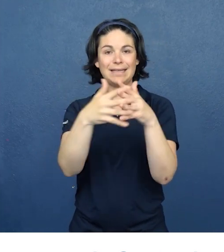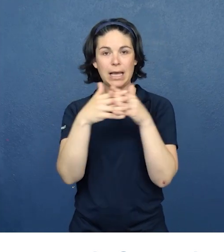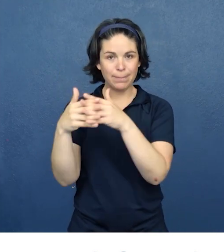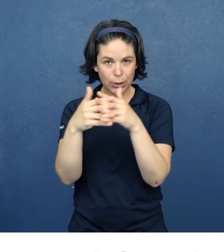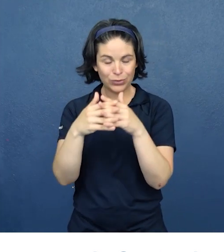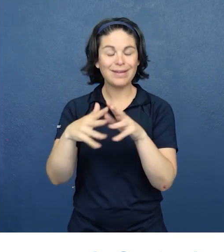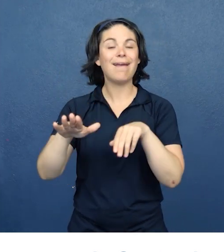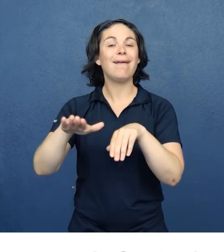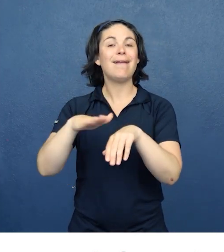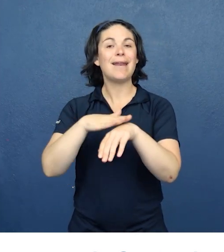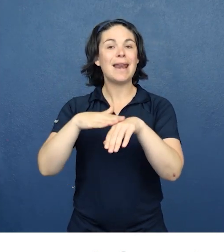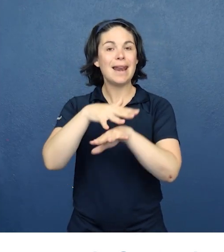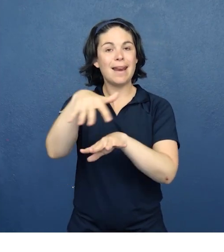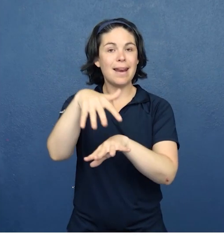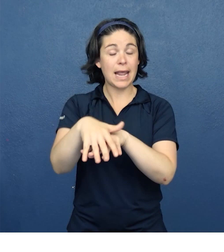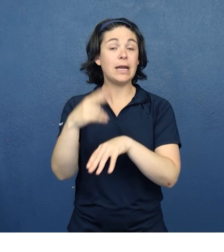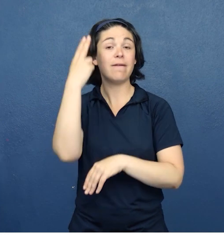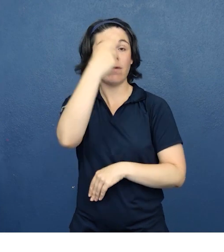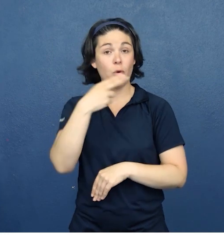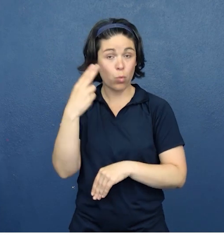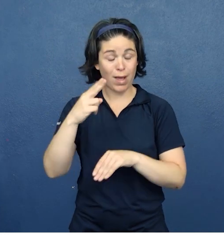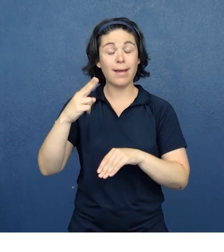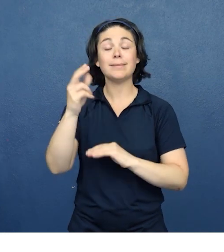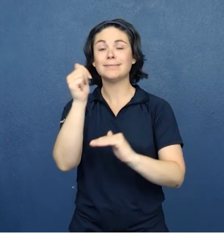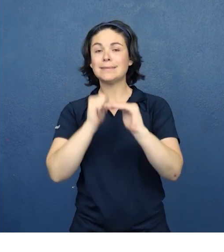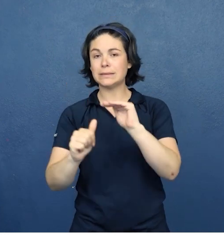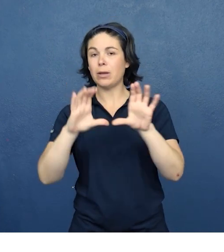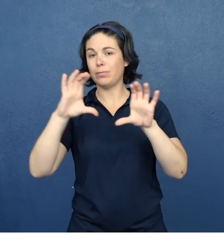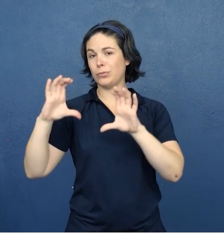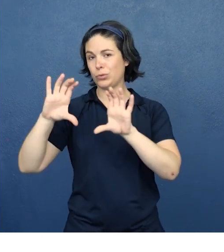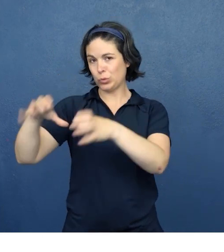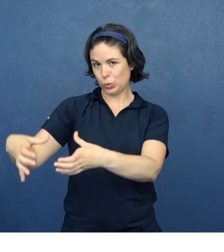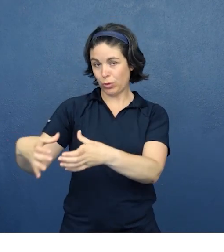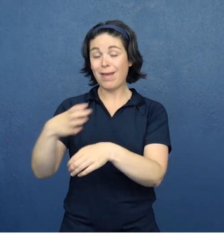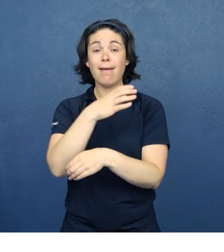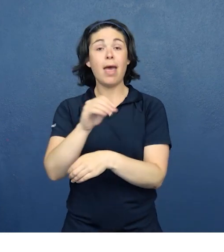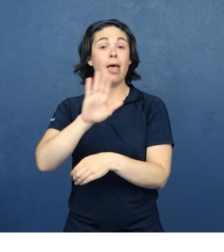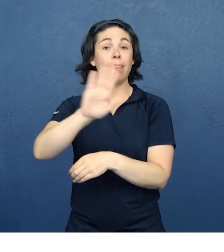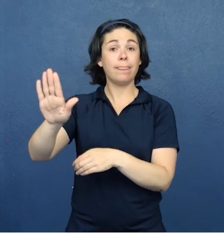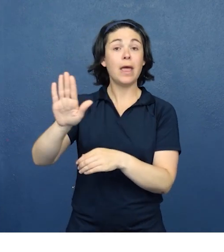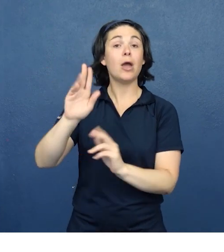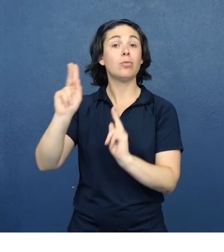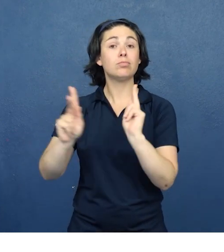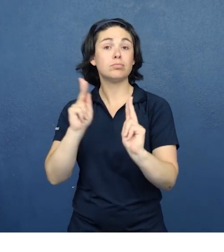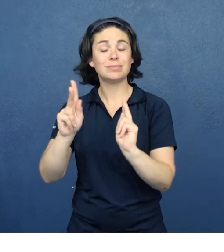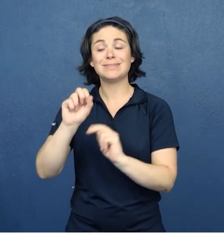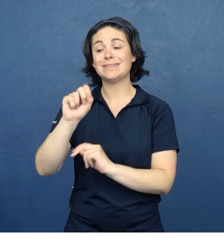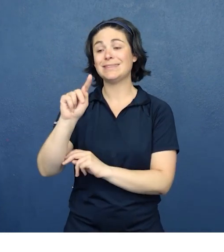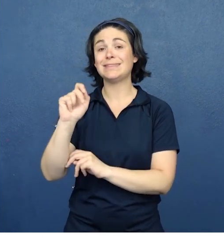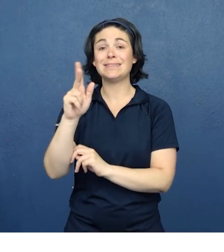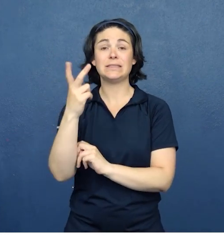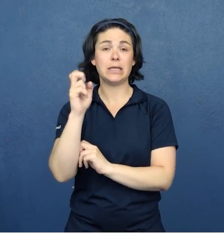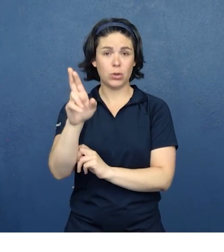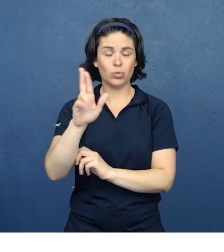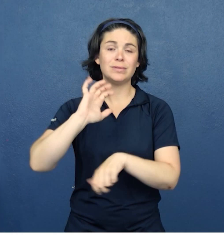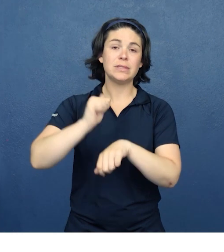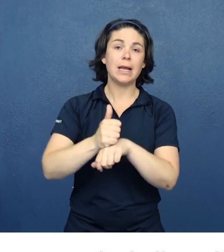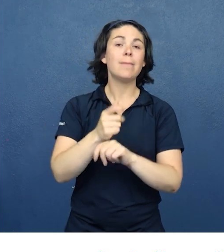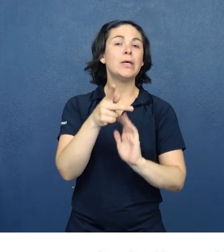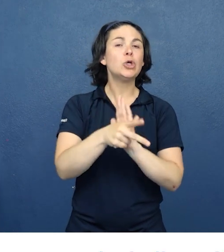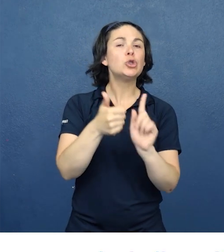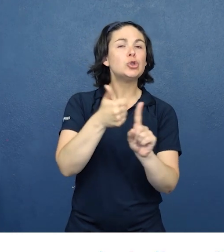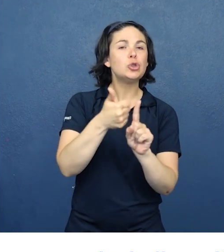and Native Hawaiian Subcommittee, along with its partnering agencies and stakeholders, implemented a suicide prevention